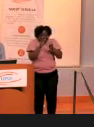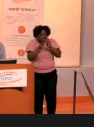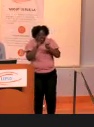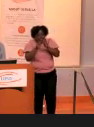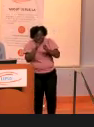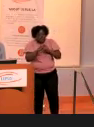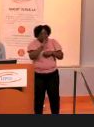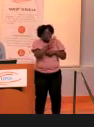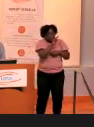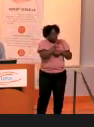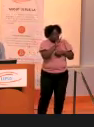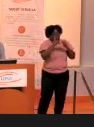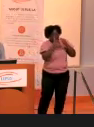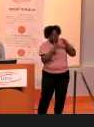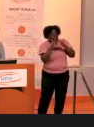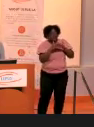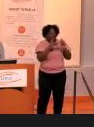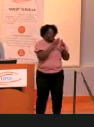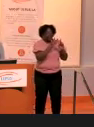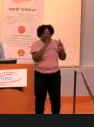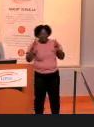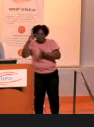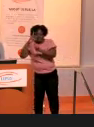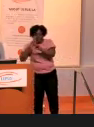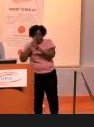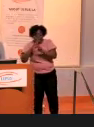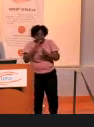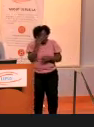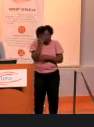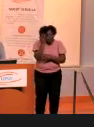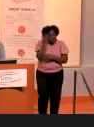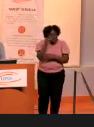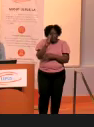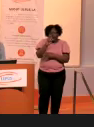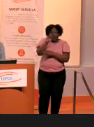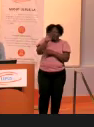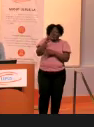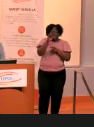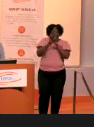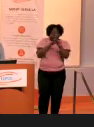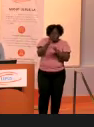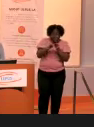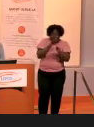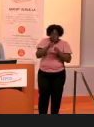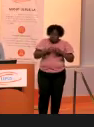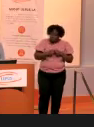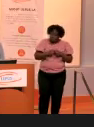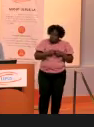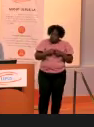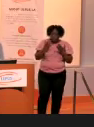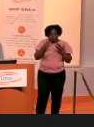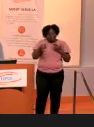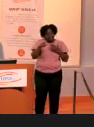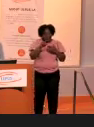by 6 months. And this is because, as Dr. Wallace was mentioning, as we had the opportunity to take care of